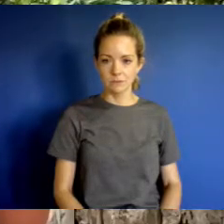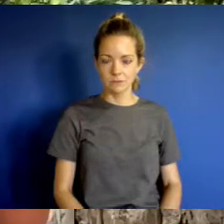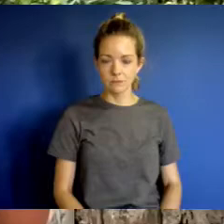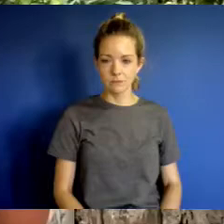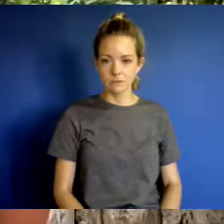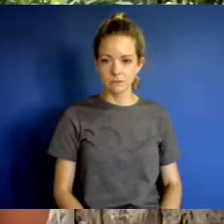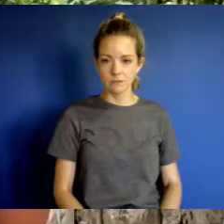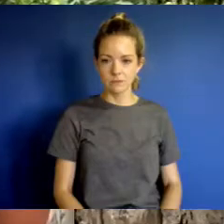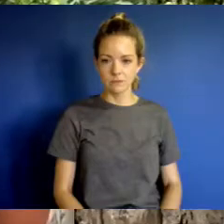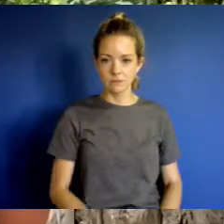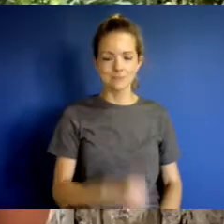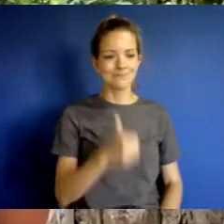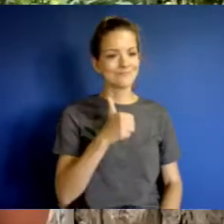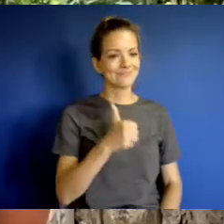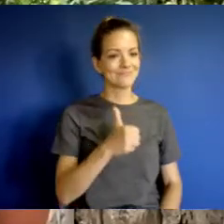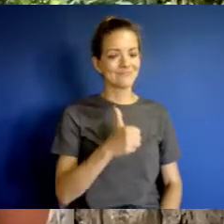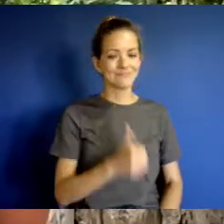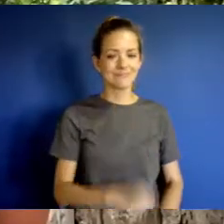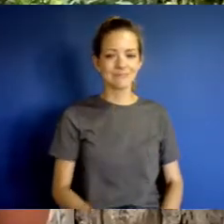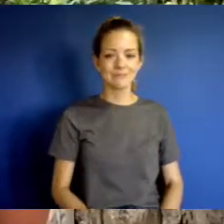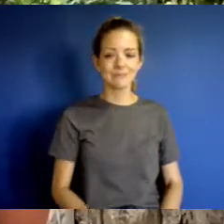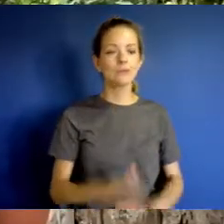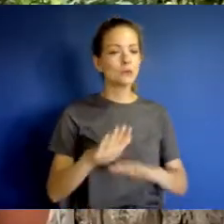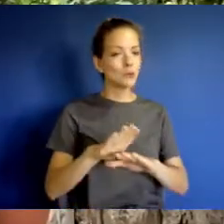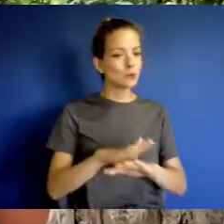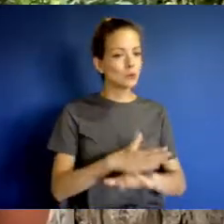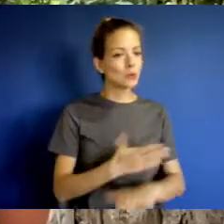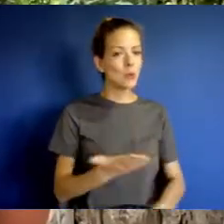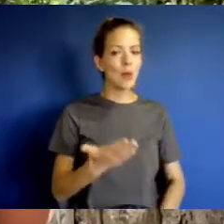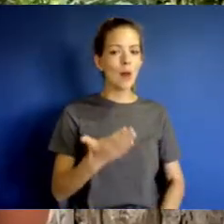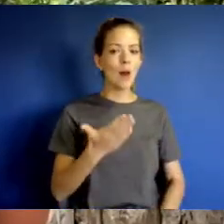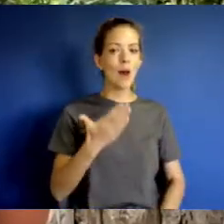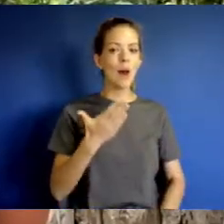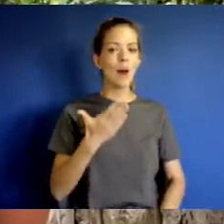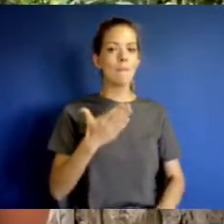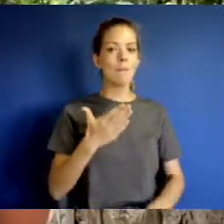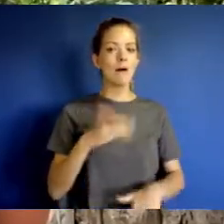Good, okay. Slowly up, come, leave the legs where they are.